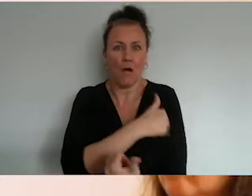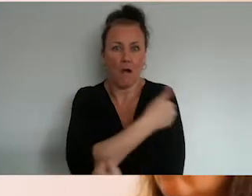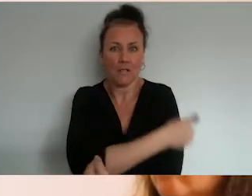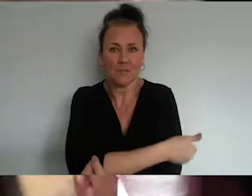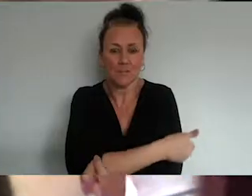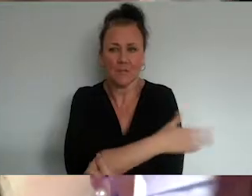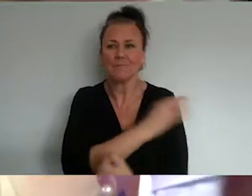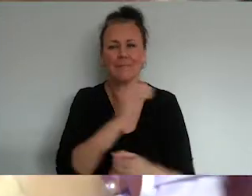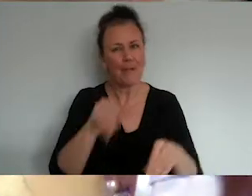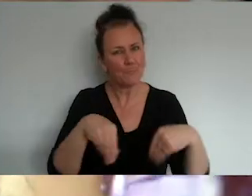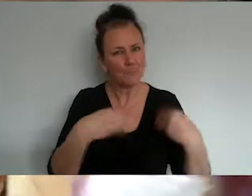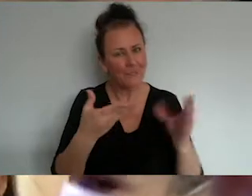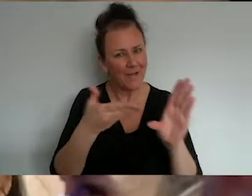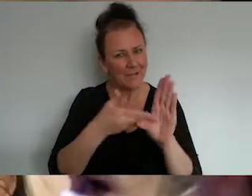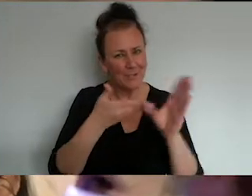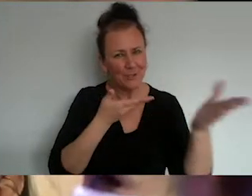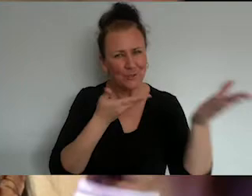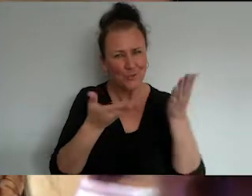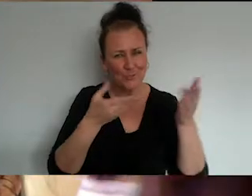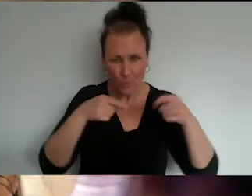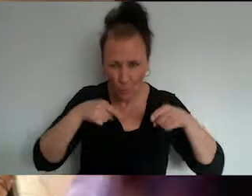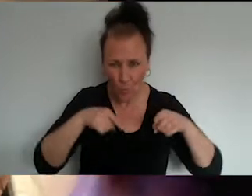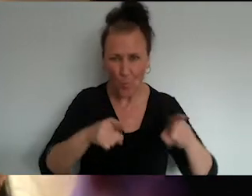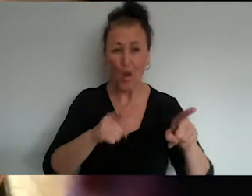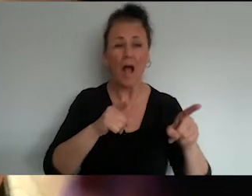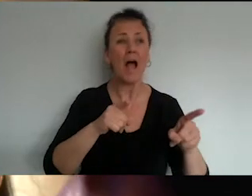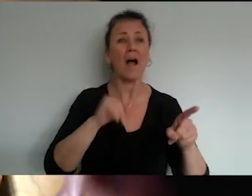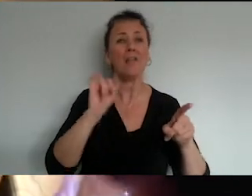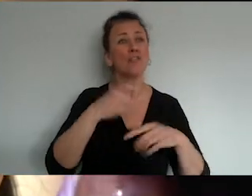current crisis touches us personally.